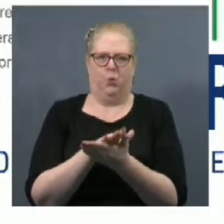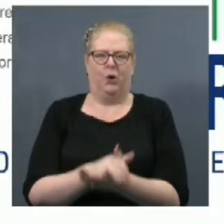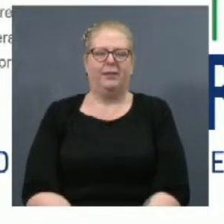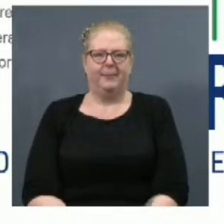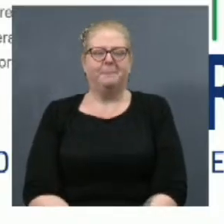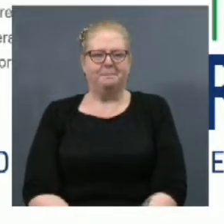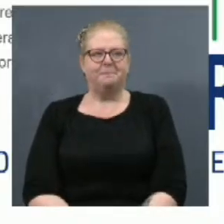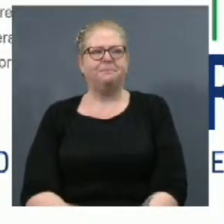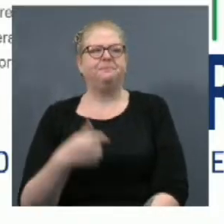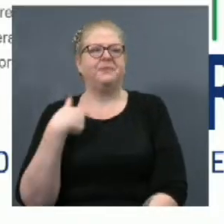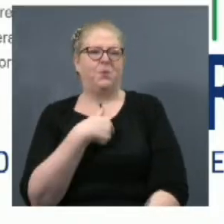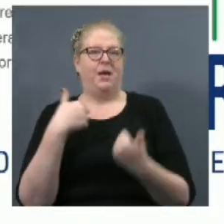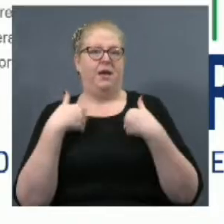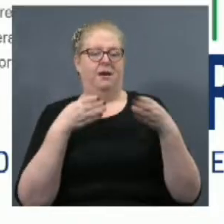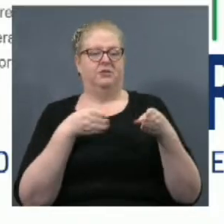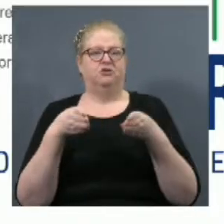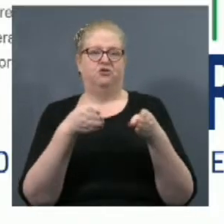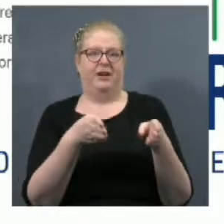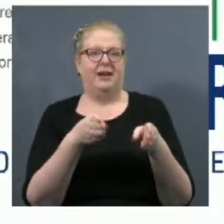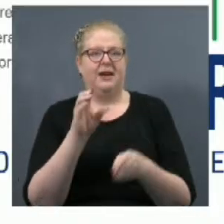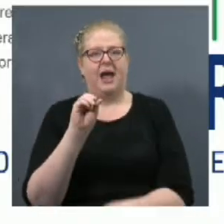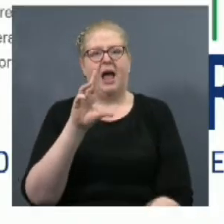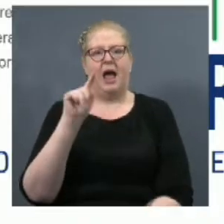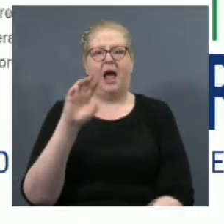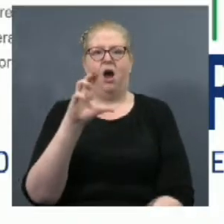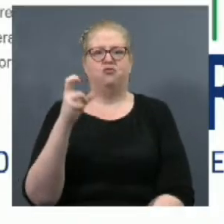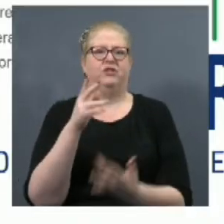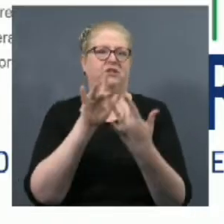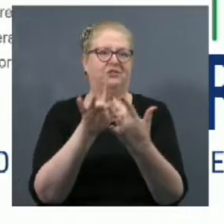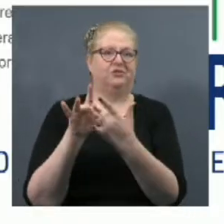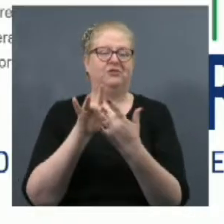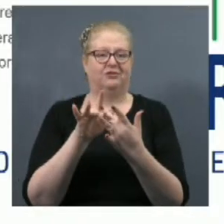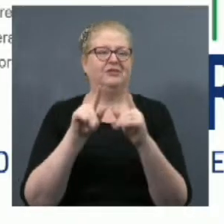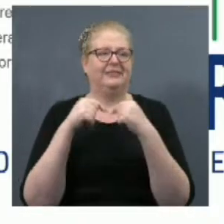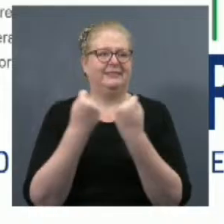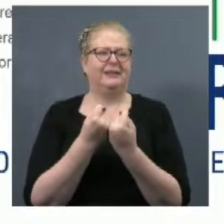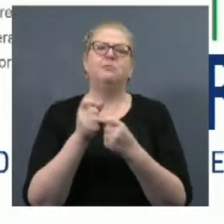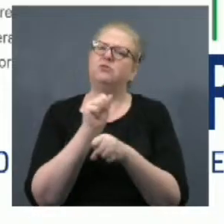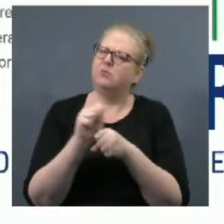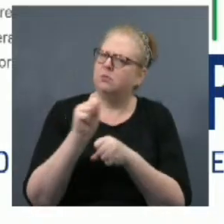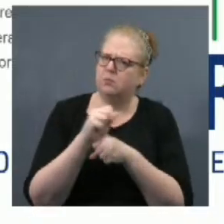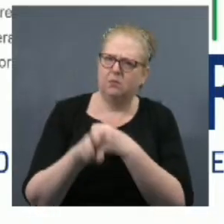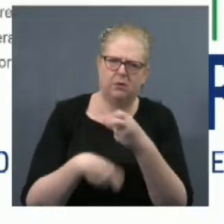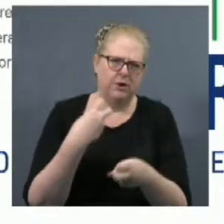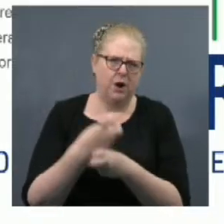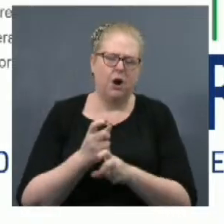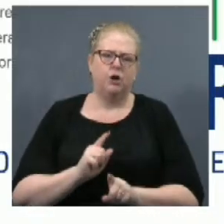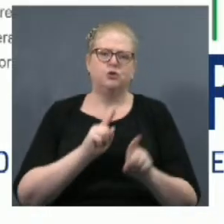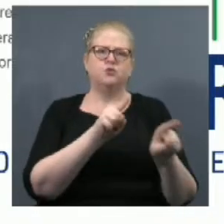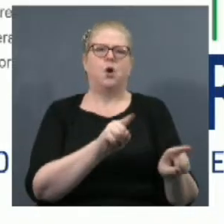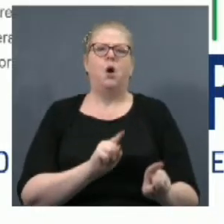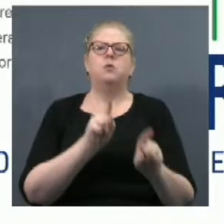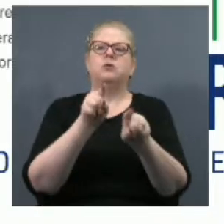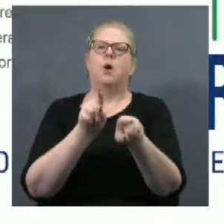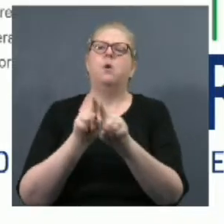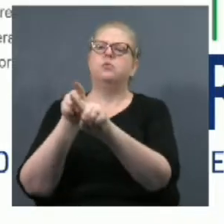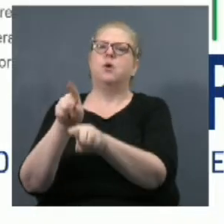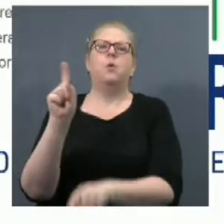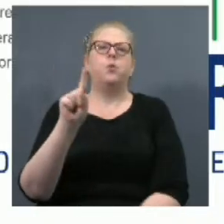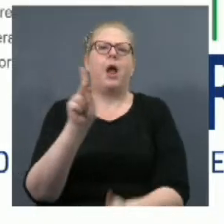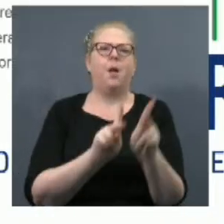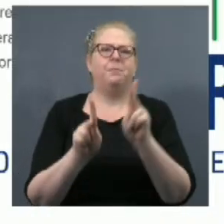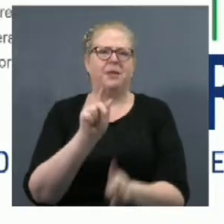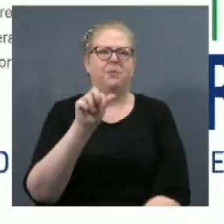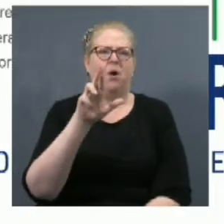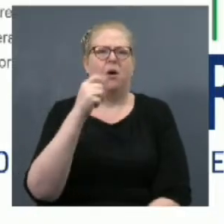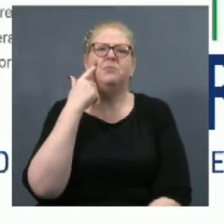We definitely have our street outreach team who is still working very hard to go where people are. As we know, everyone won't be able to come